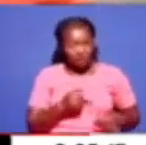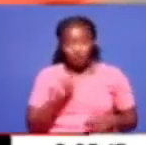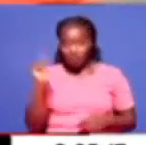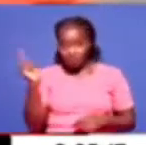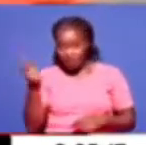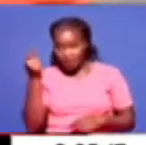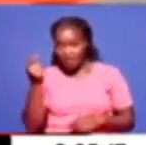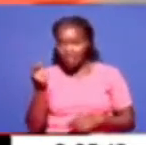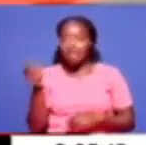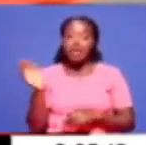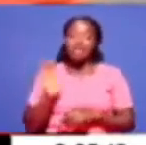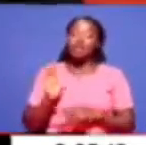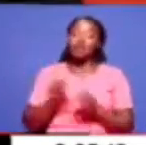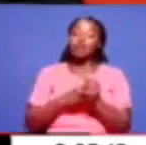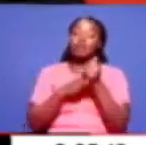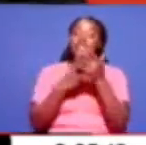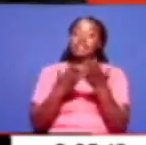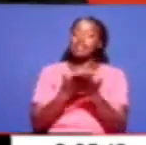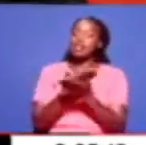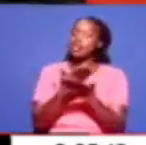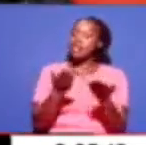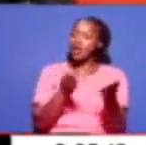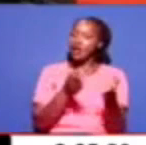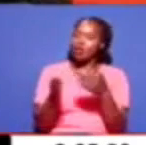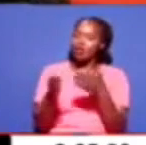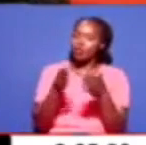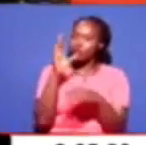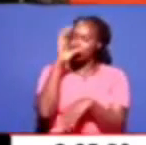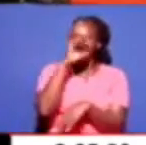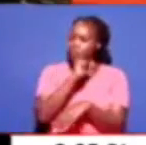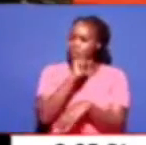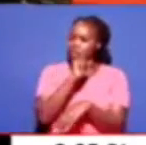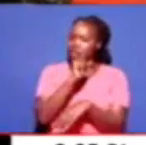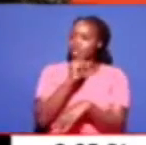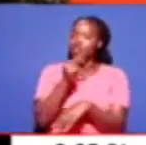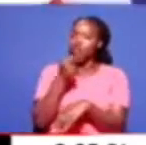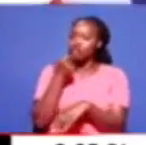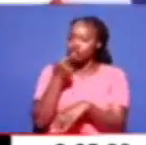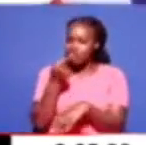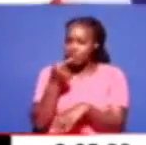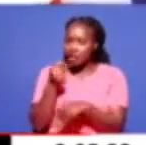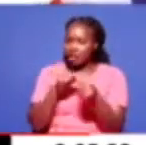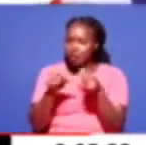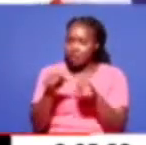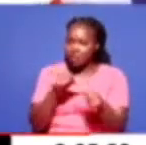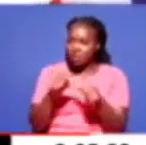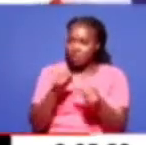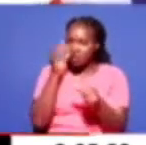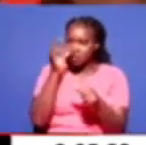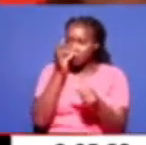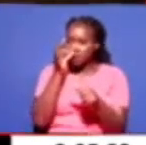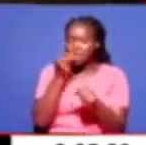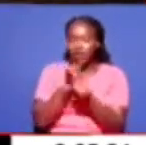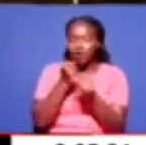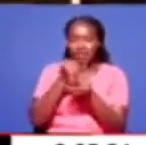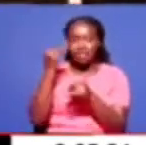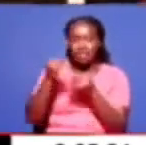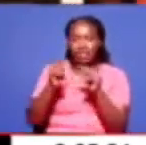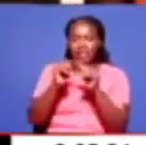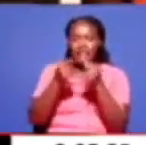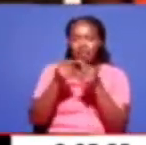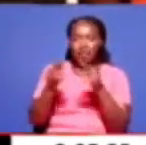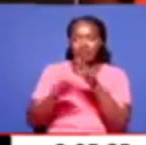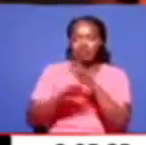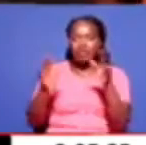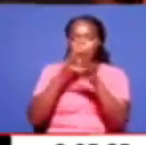of the Wiper leader not being given an opportunity to eulogize Kibaki, who he served with in his last term as his vice president,